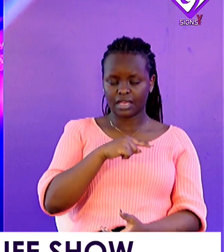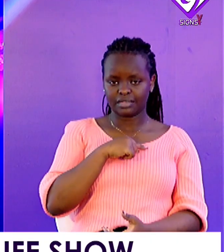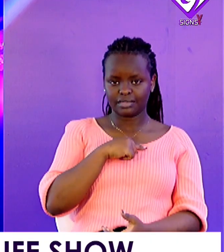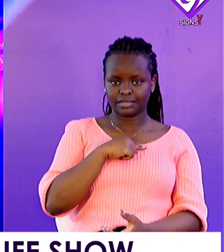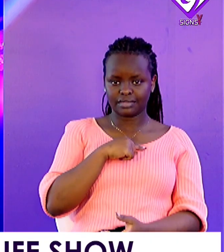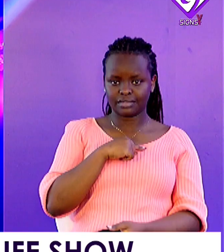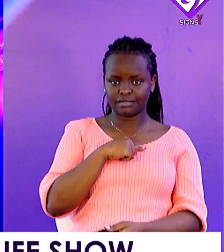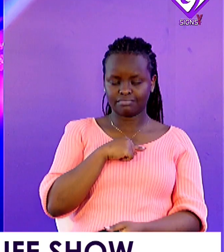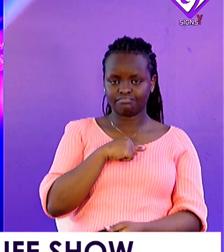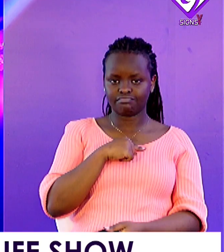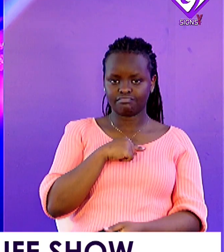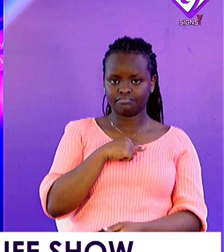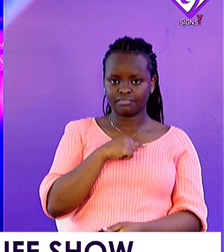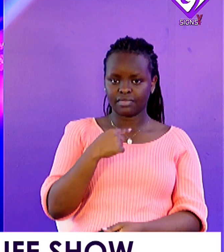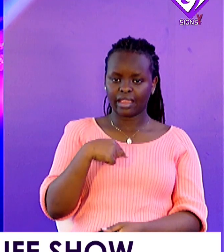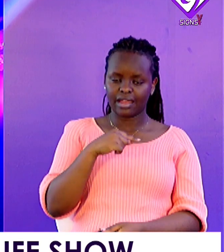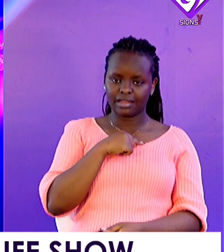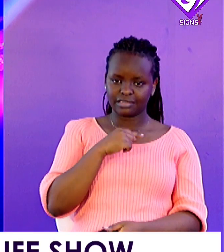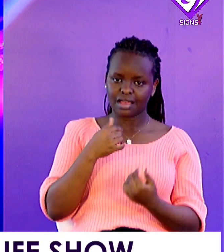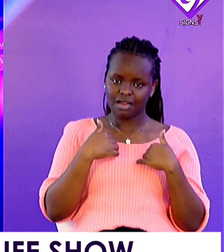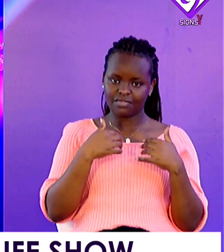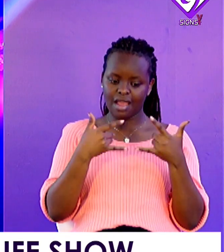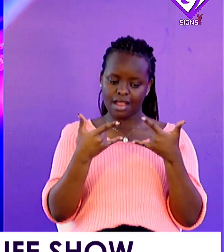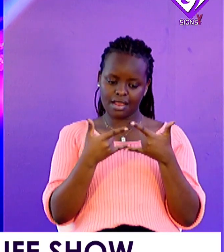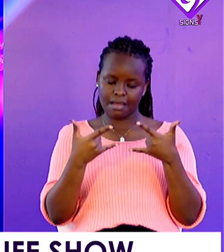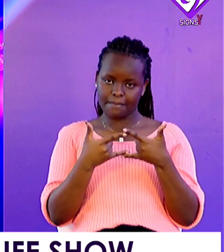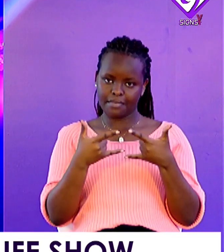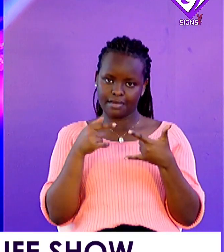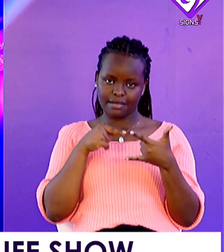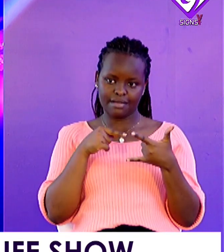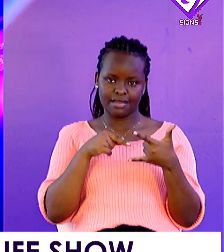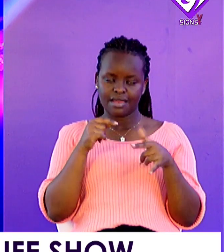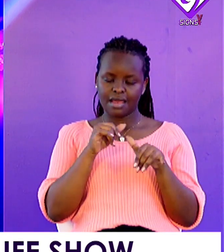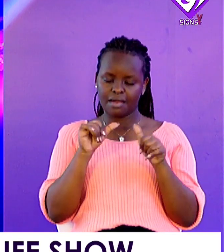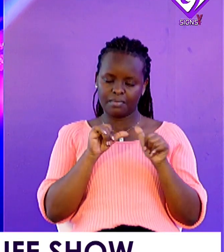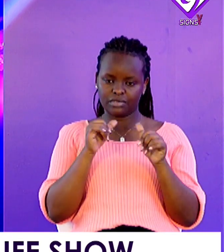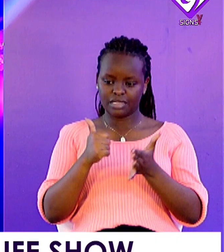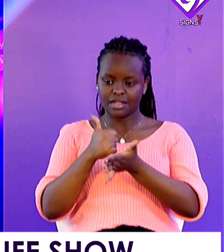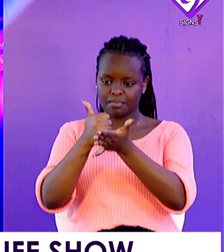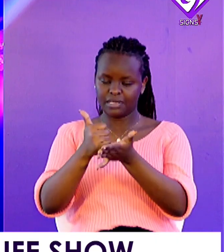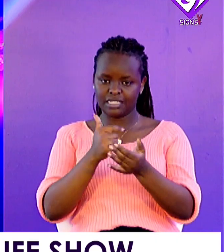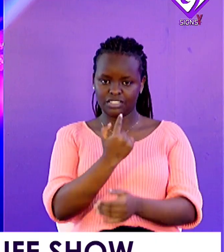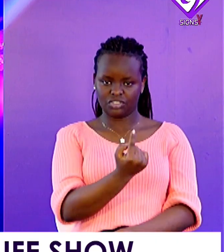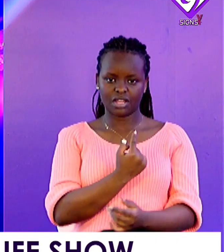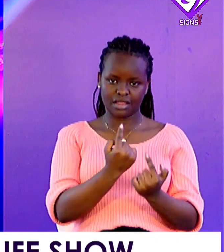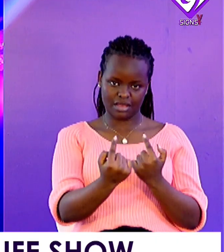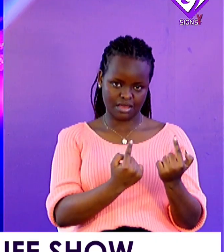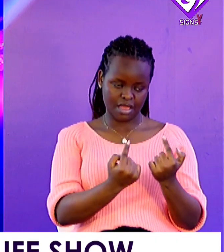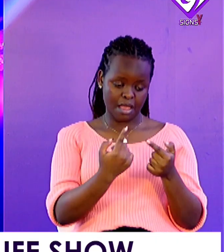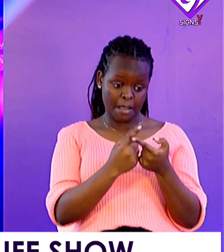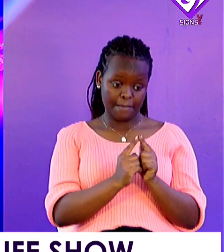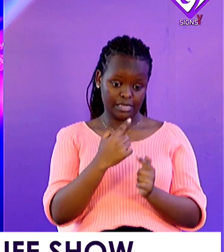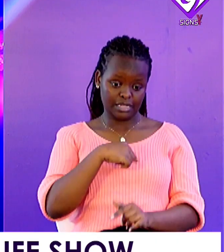we are challenged at times when it comes to issues of charity. Okay. Yeah, but we know there are